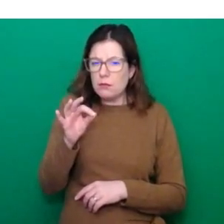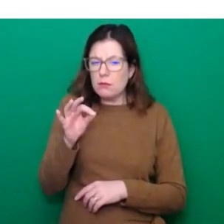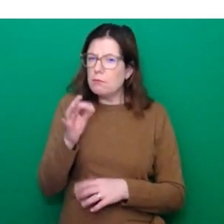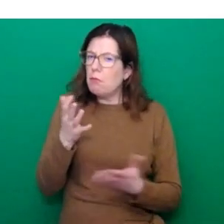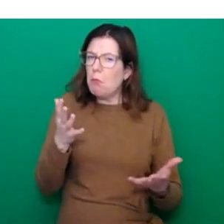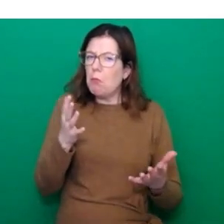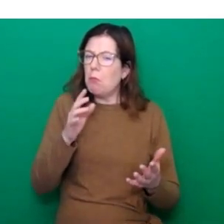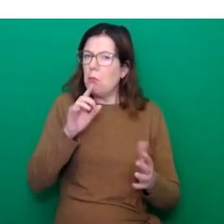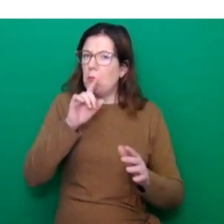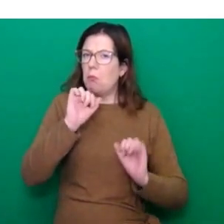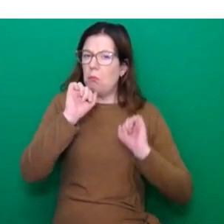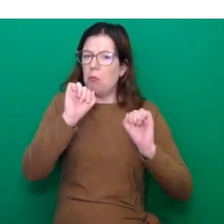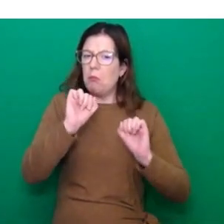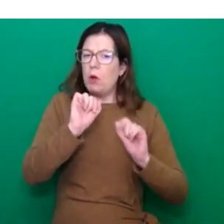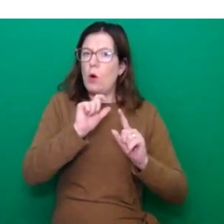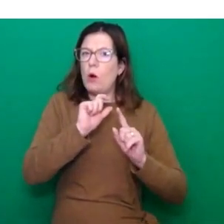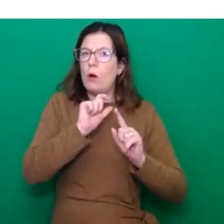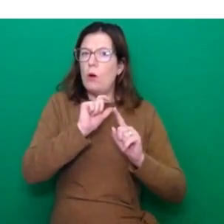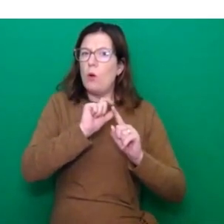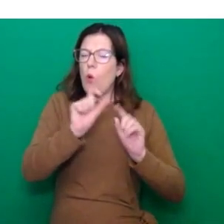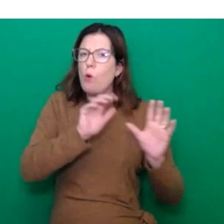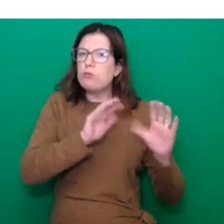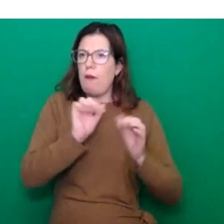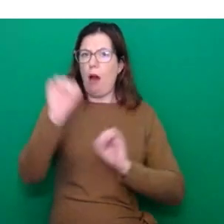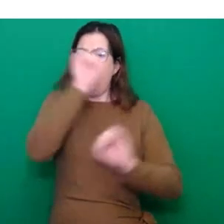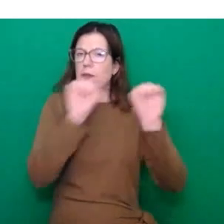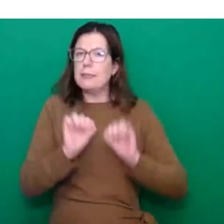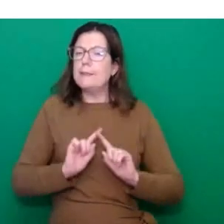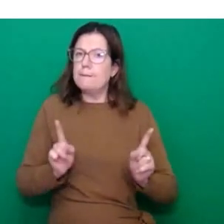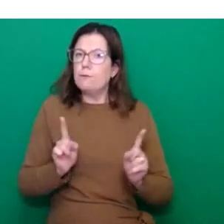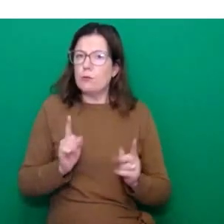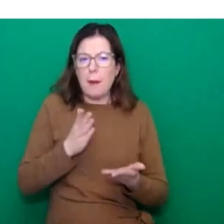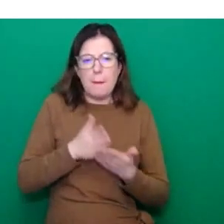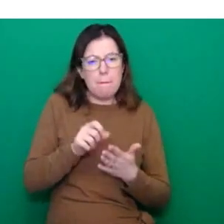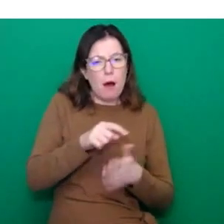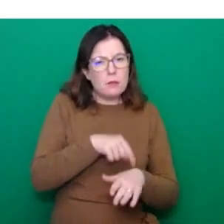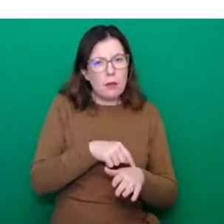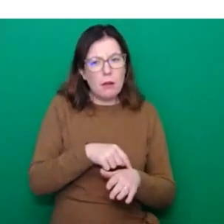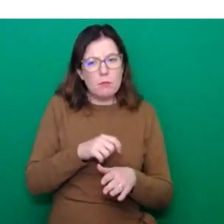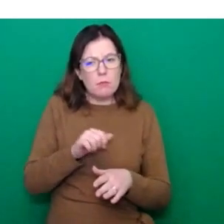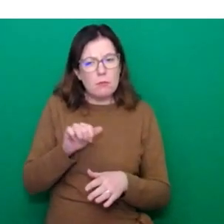varies quite a bit in terms of different programs, but I think there are some limitations to how available that is.